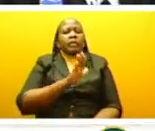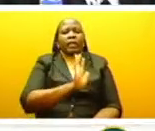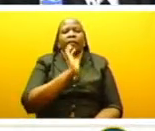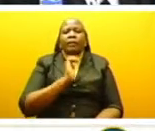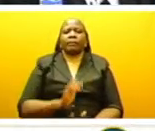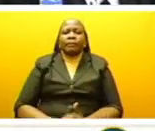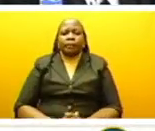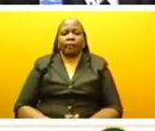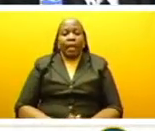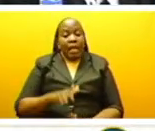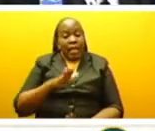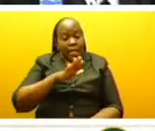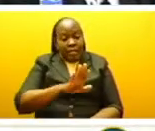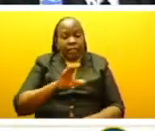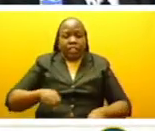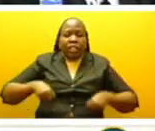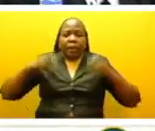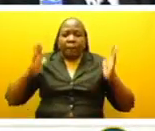In his mind,